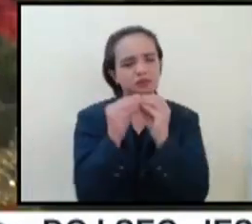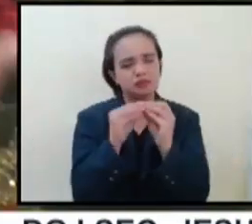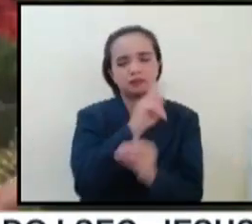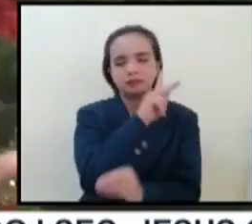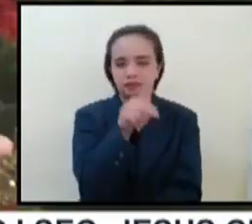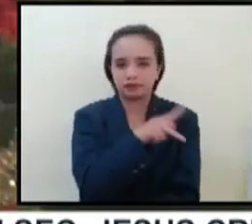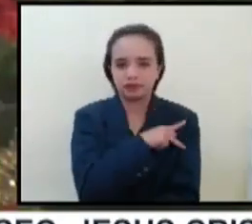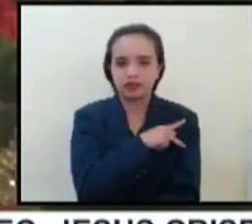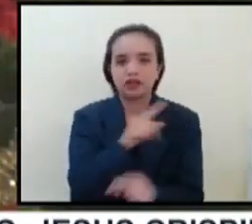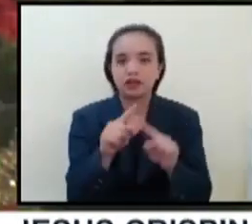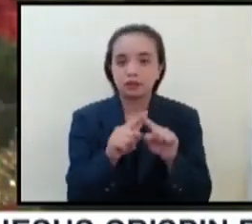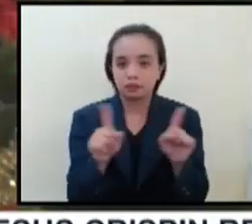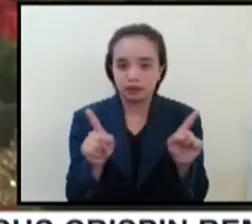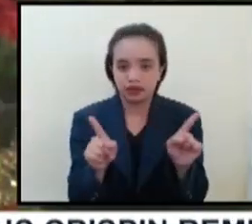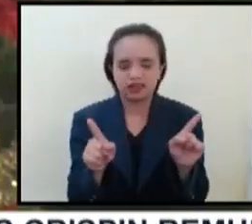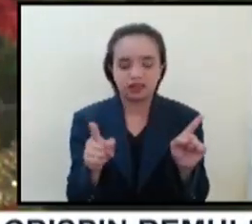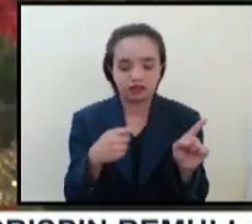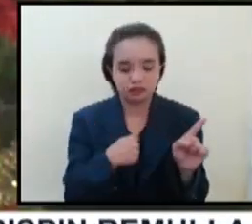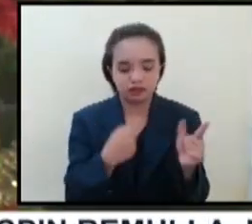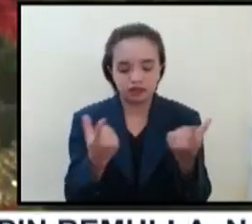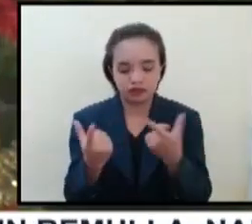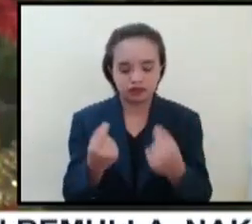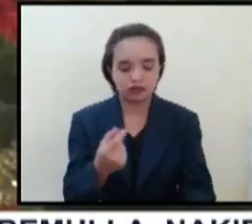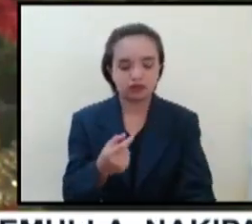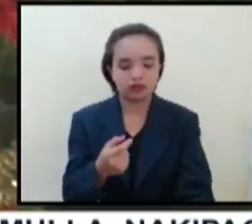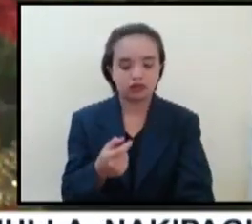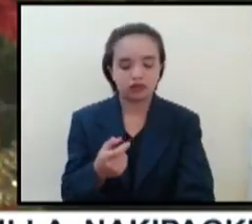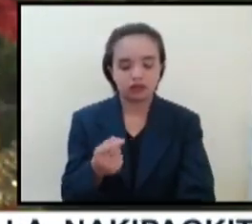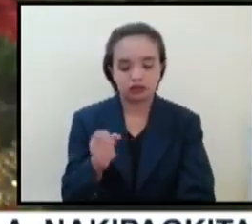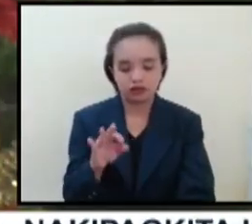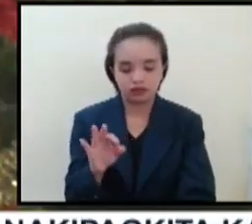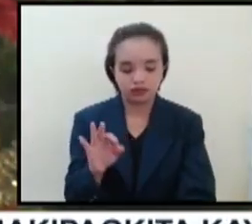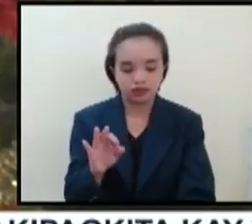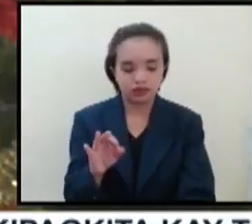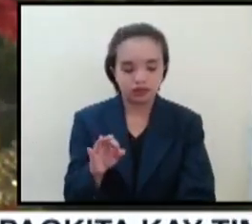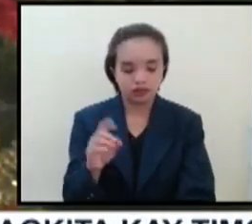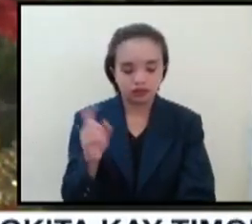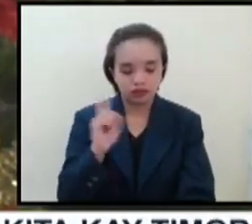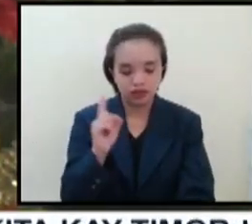used to do skincare vlogs. So if you are into,